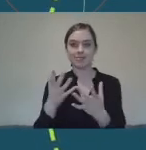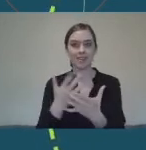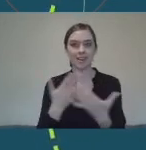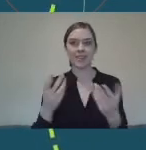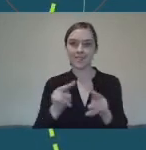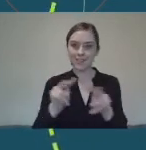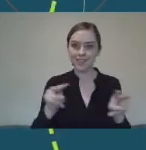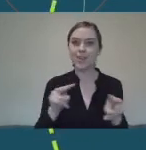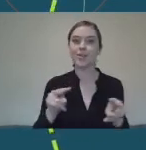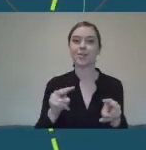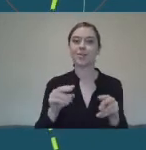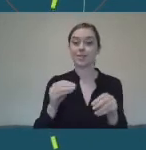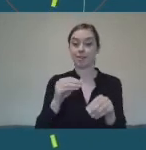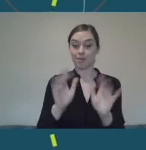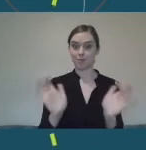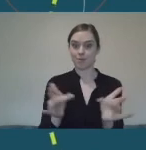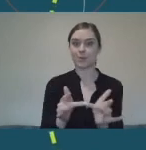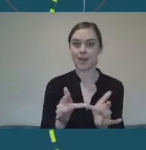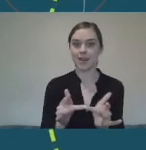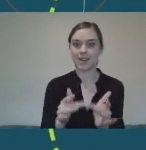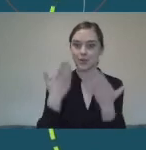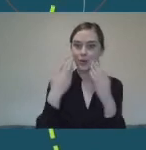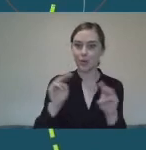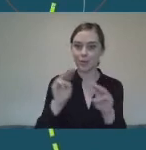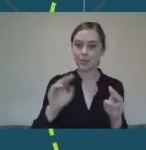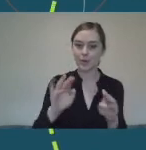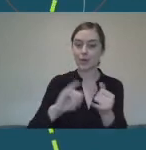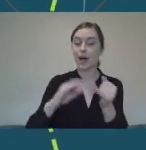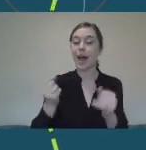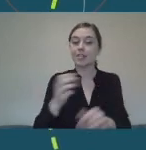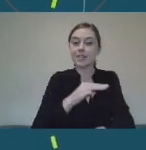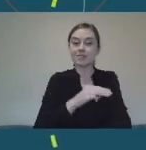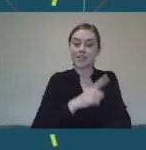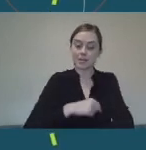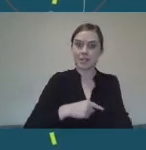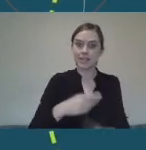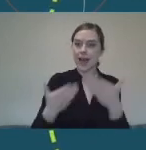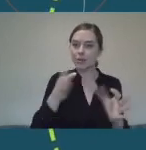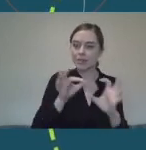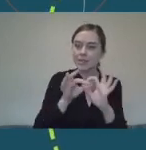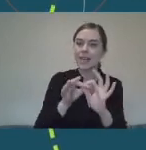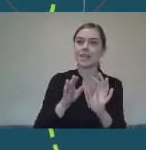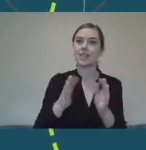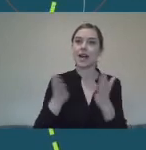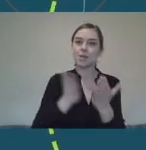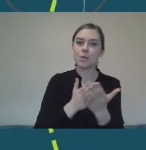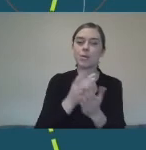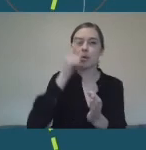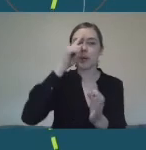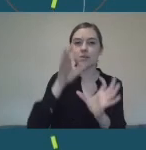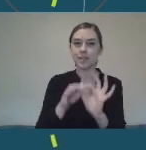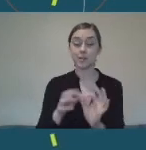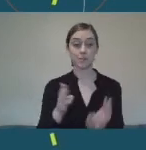on the NCPAD website that show people with disabilities how to engage in mindfulness. So please take a look at that on the NCPAD